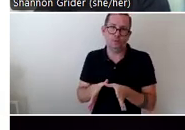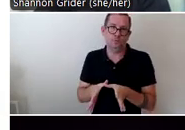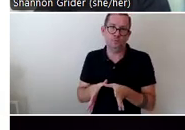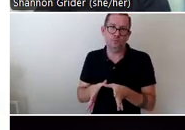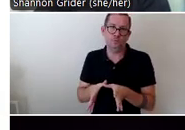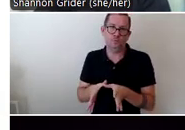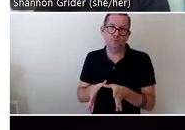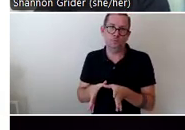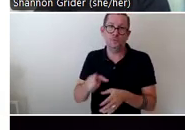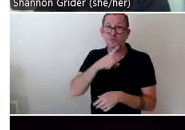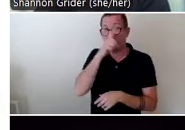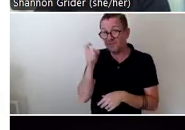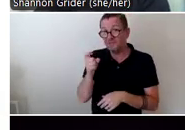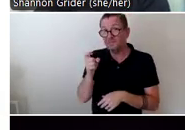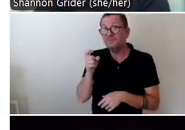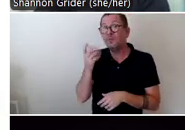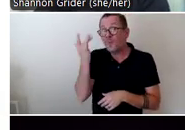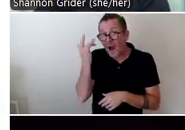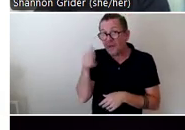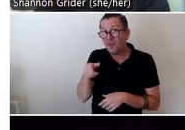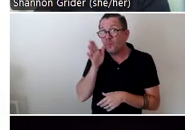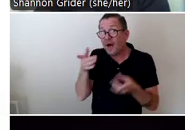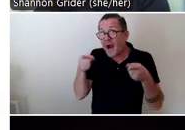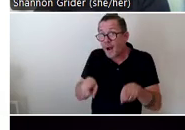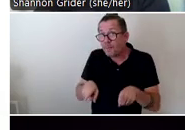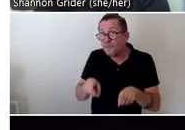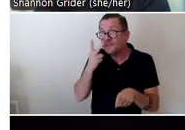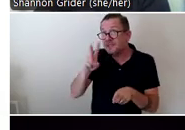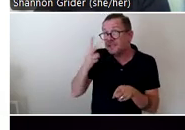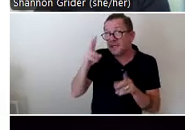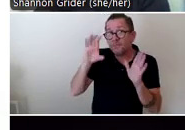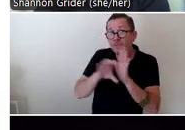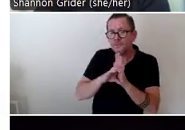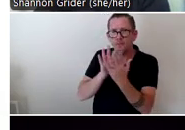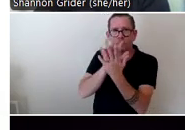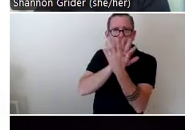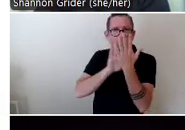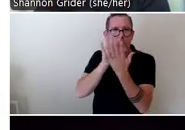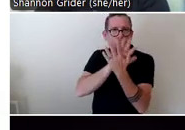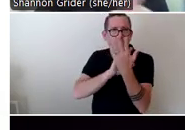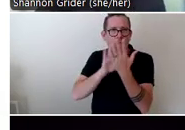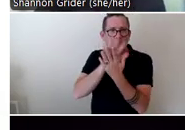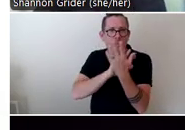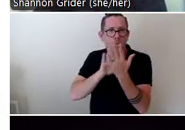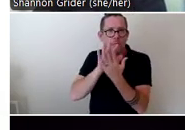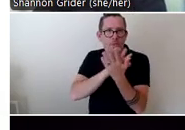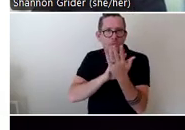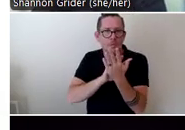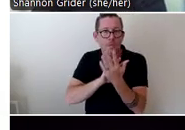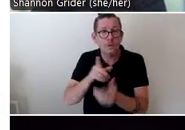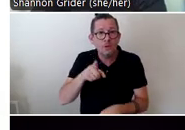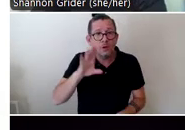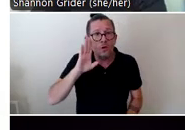never, really, just do not go on without an interpreter, because what usually happens, the second slide